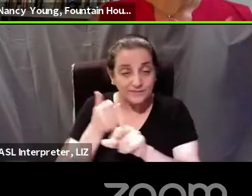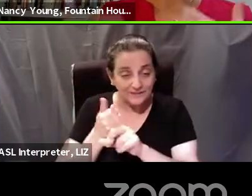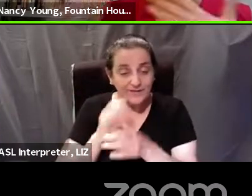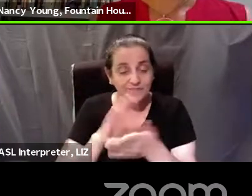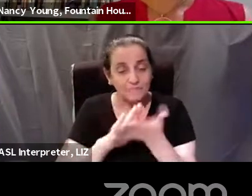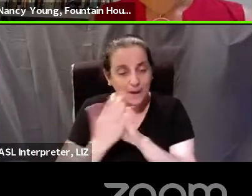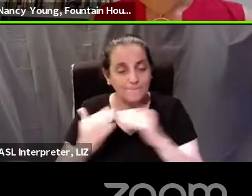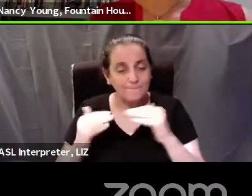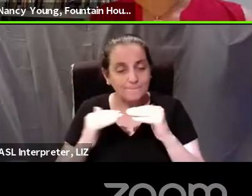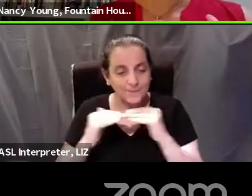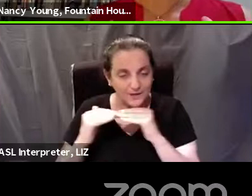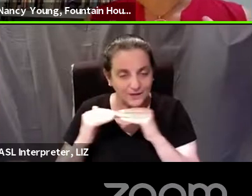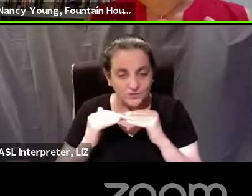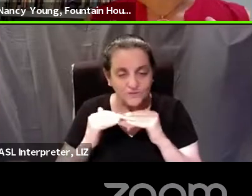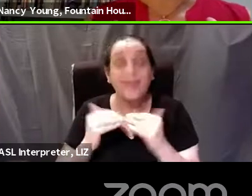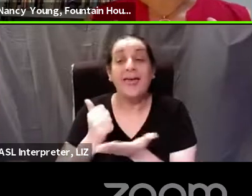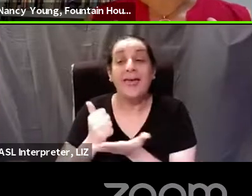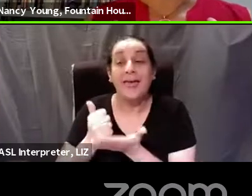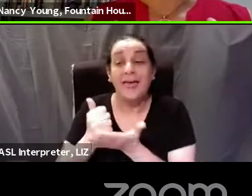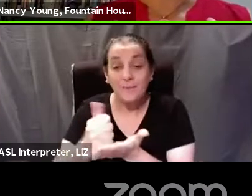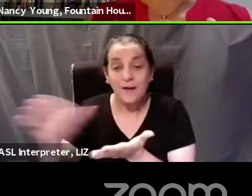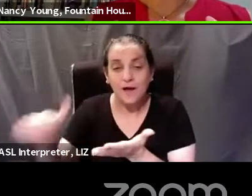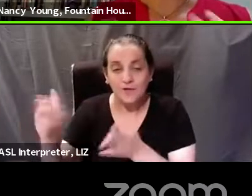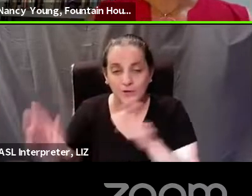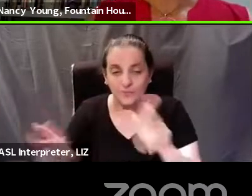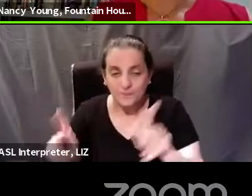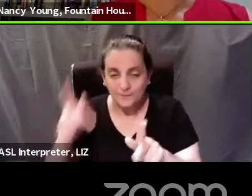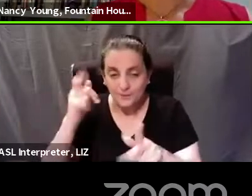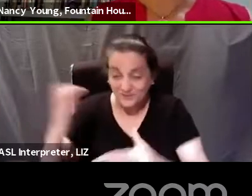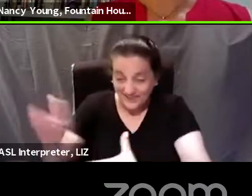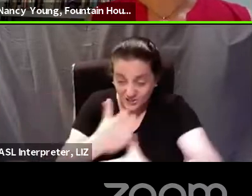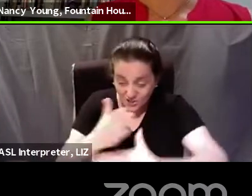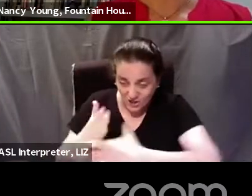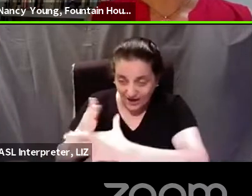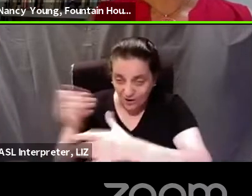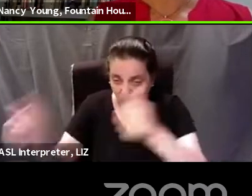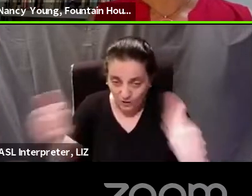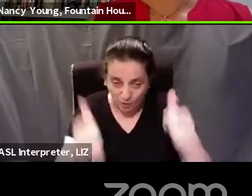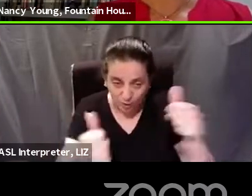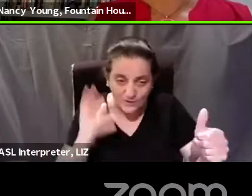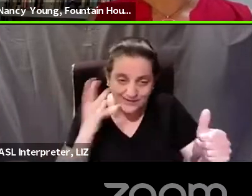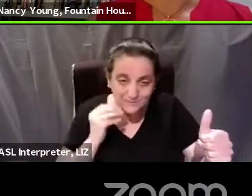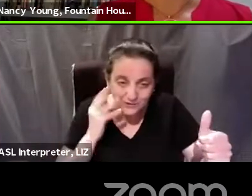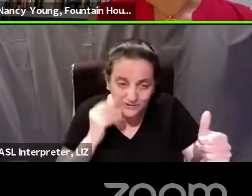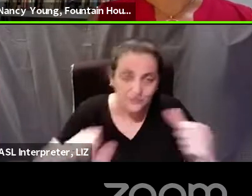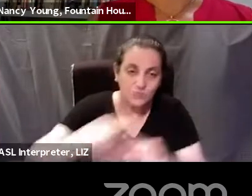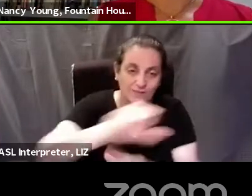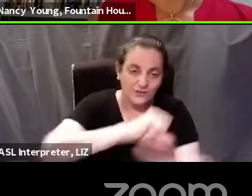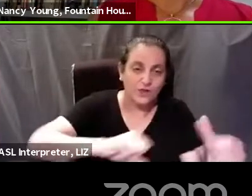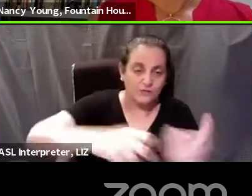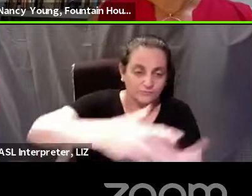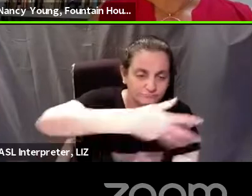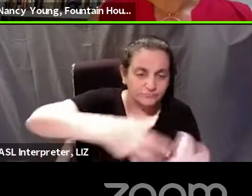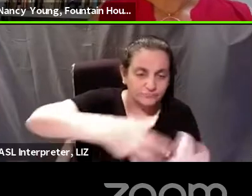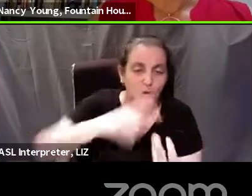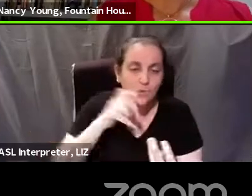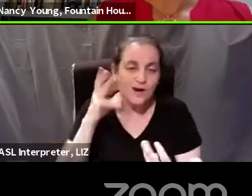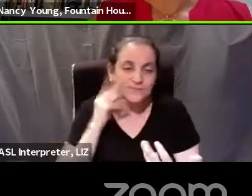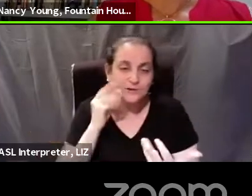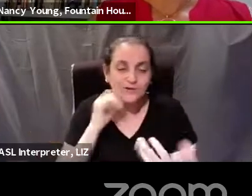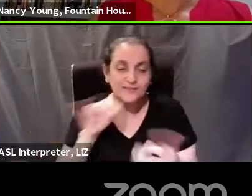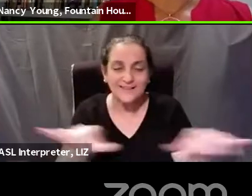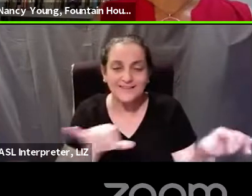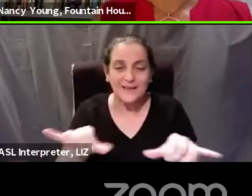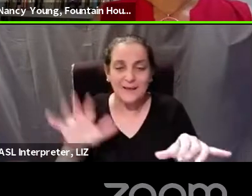peers, helping other people, using their shared experience to help other people who are going through the same thing. At Fountain